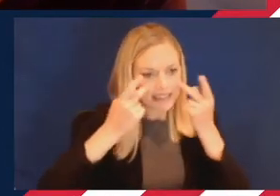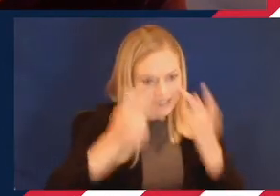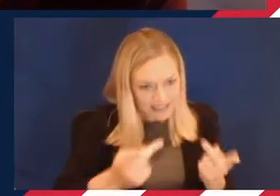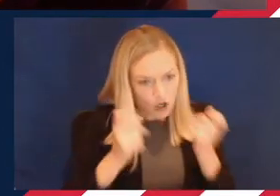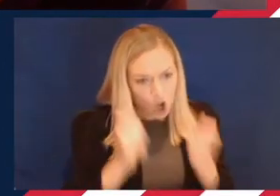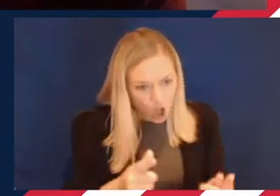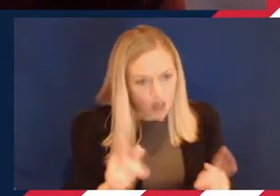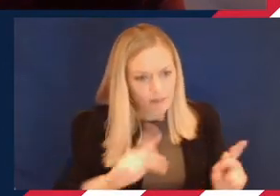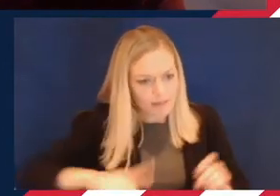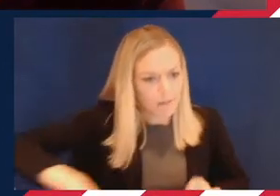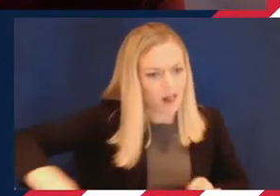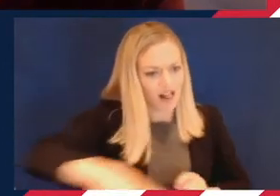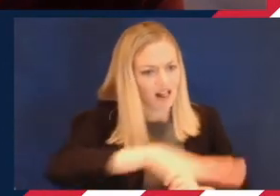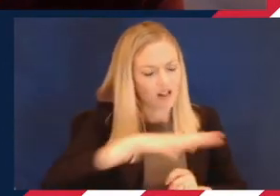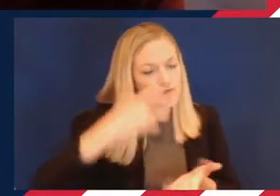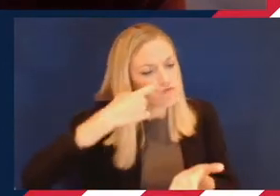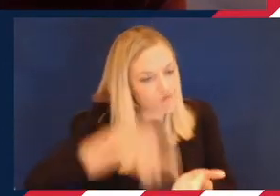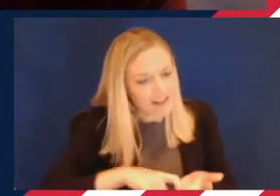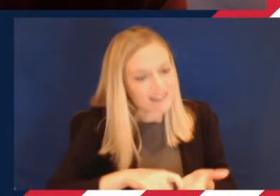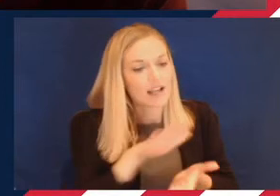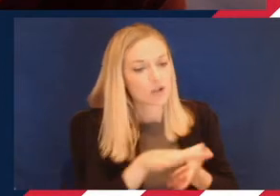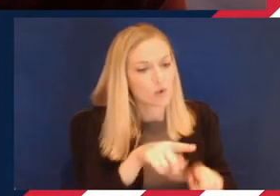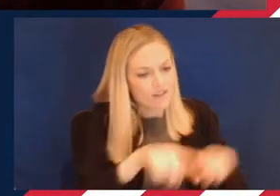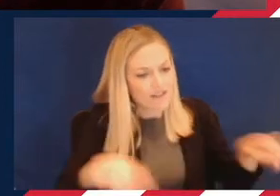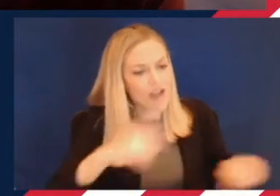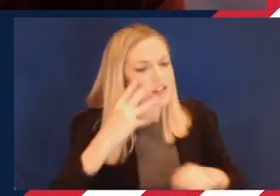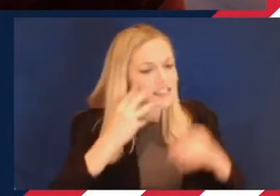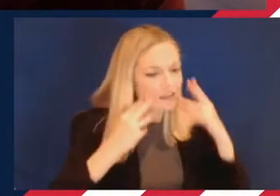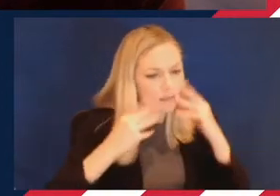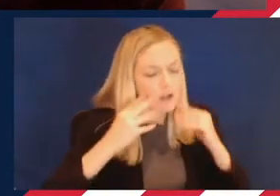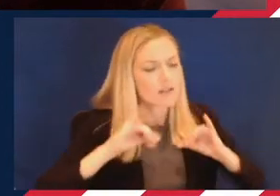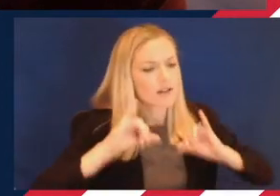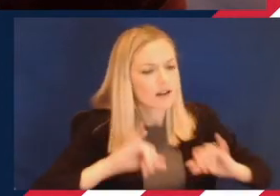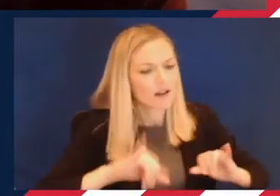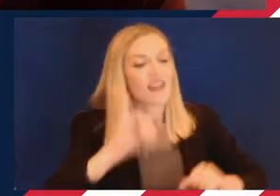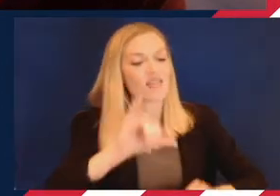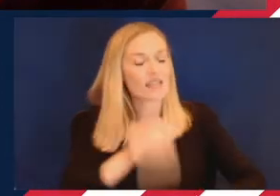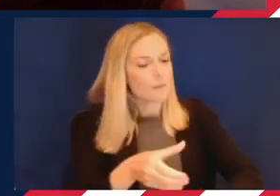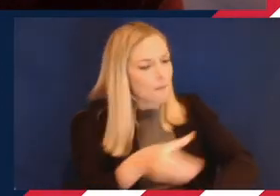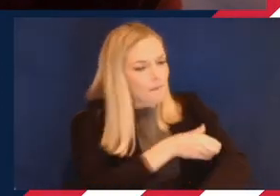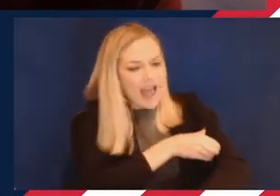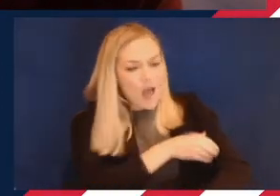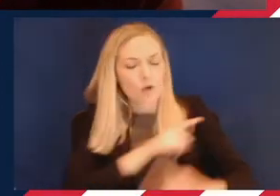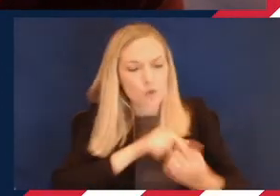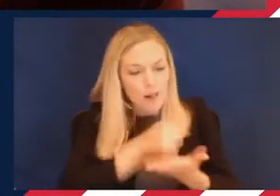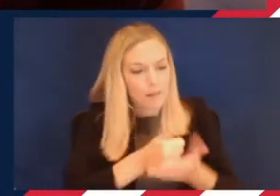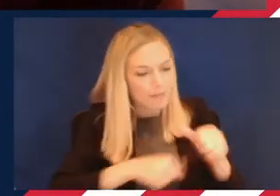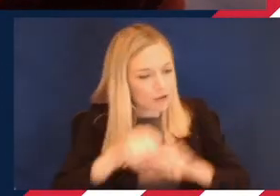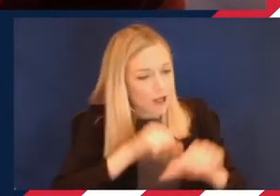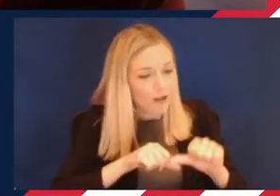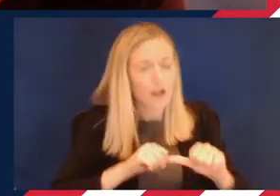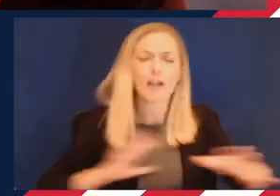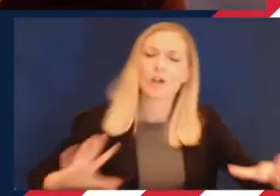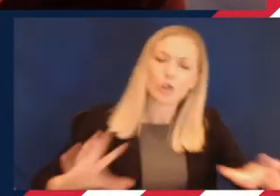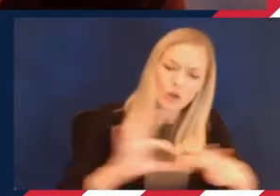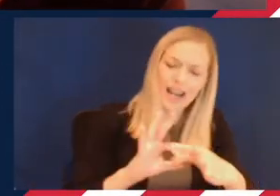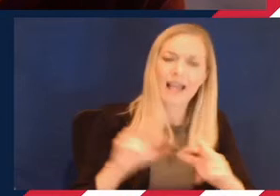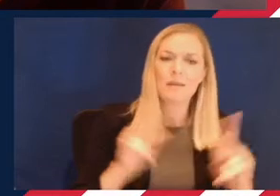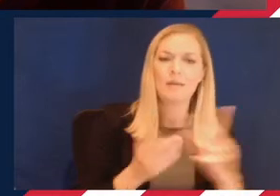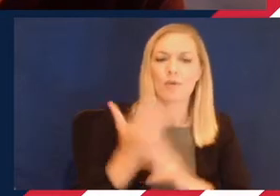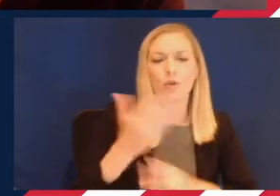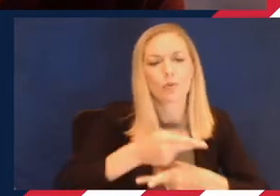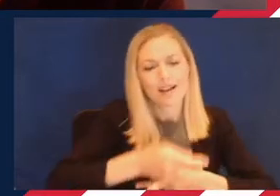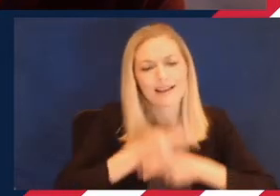the varied experiences we all have as the power to help each other. Uniting people through care and purpose is what allowed us to